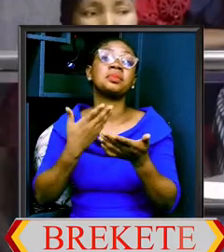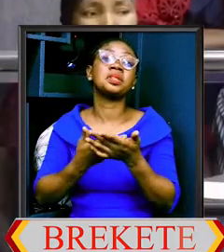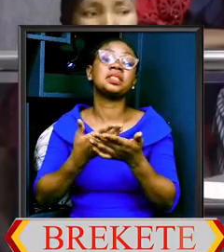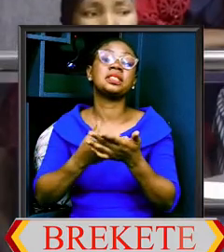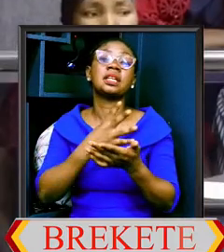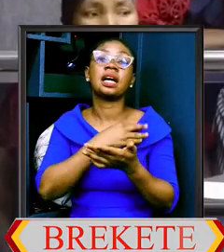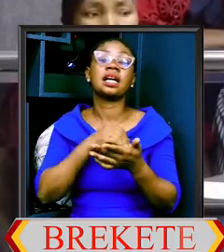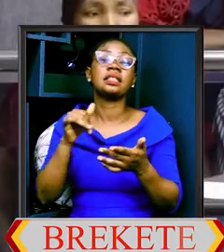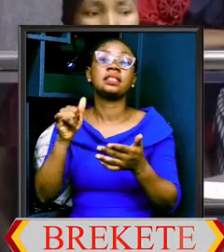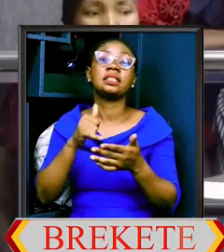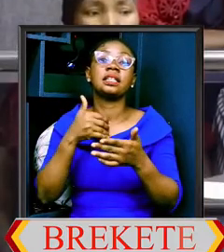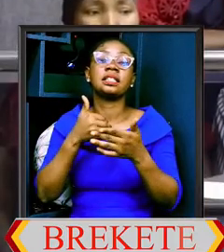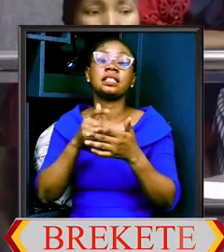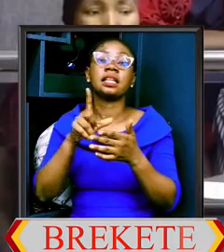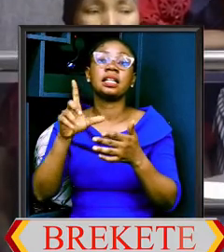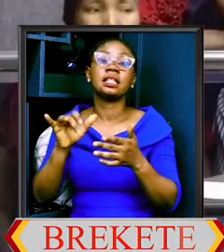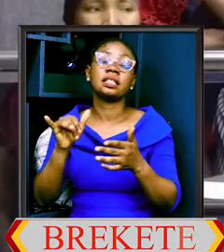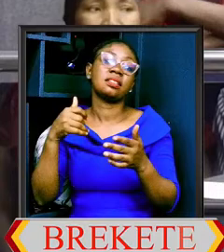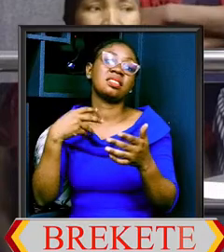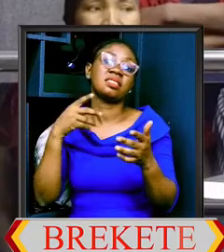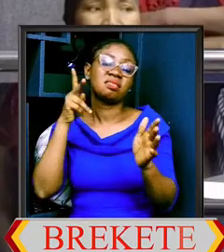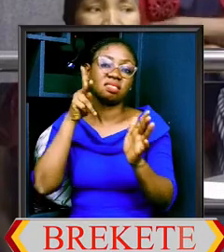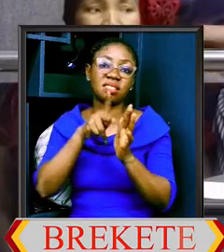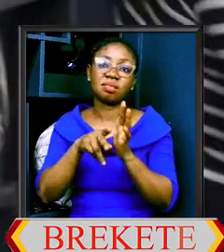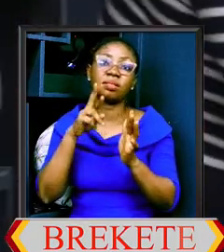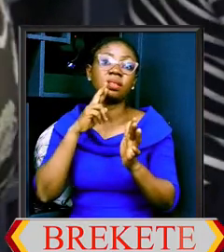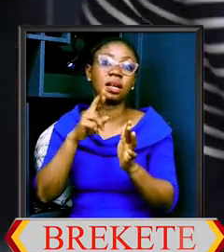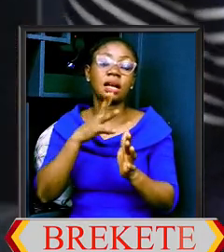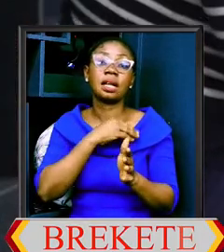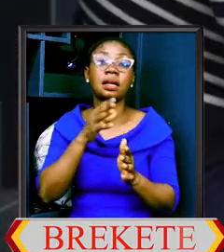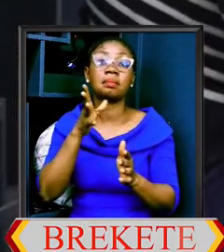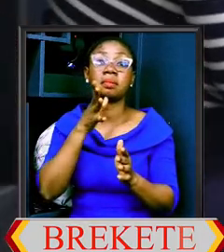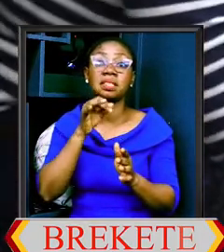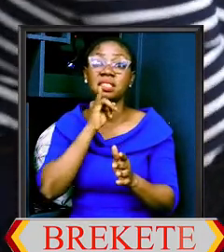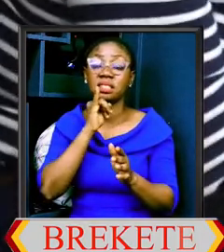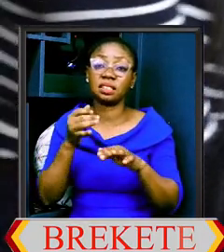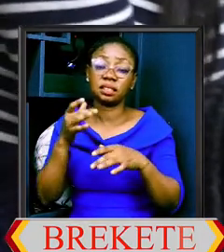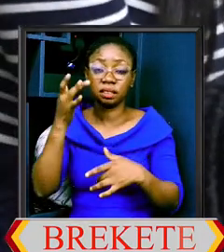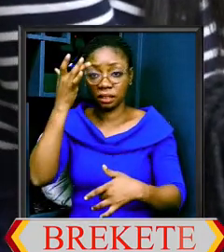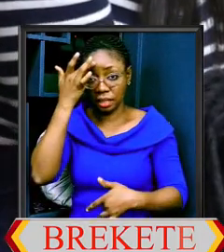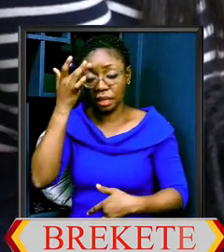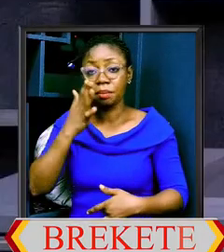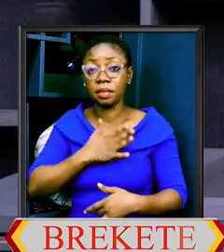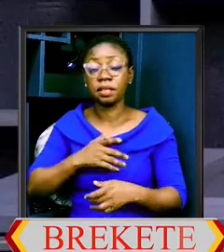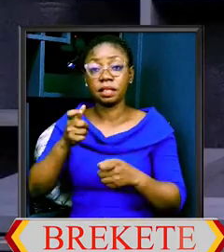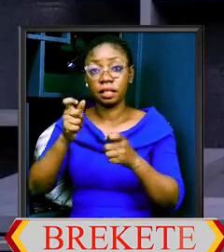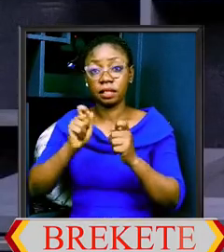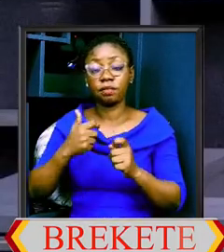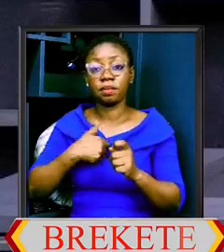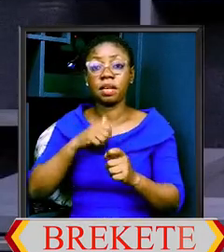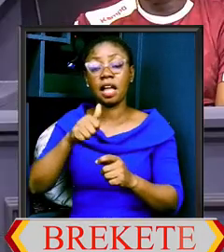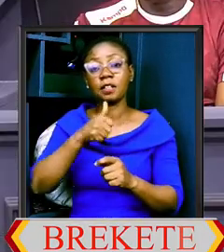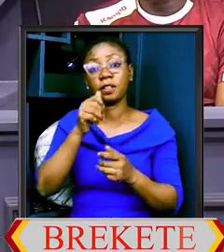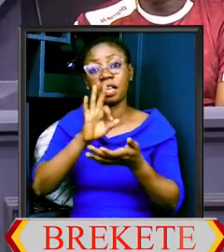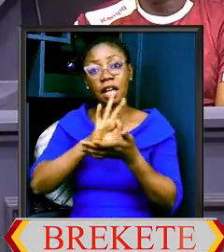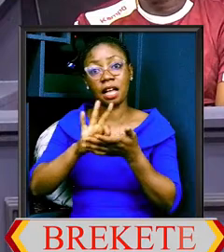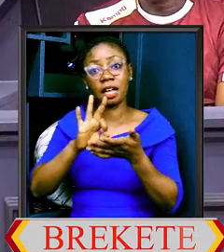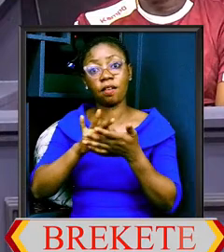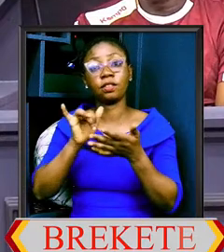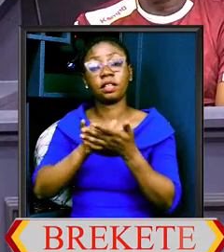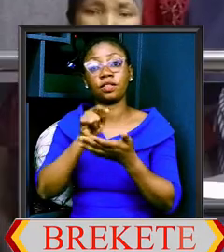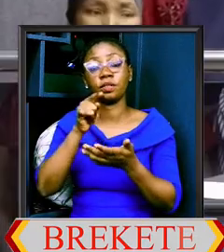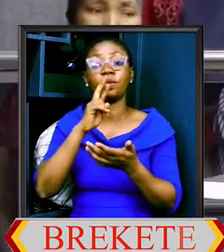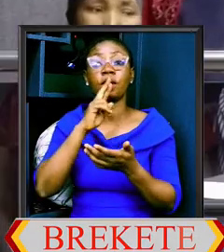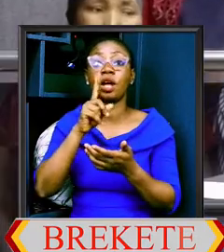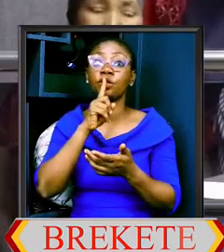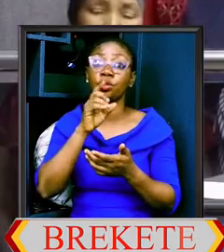sick. So, I beg you will give us another account where you did show like that, your girlfriend. Okay, so, sir. They